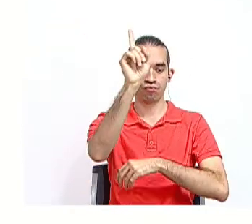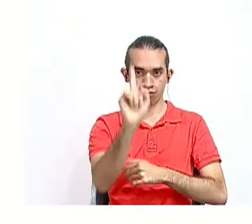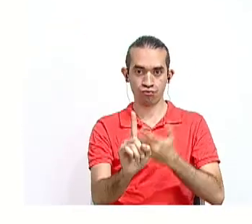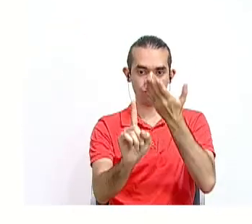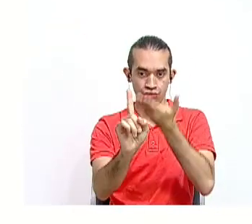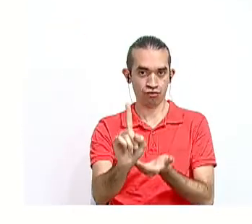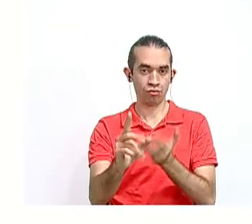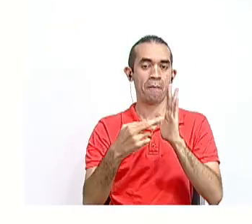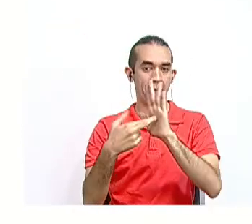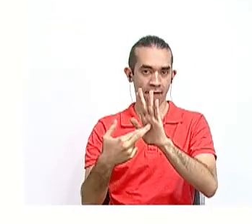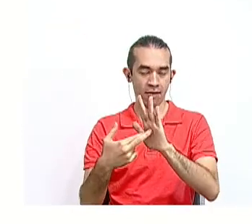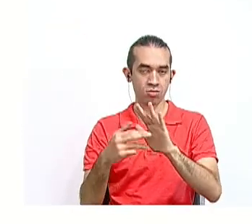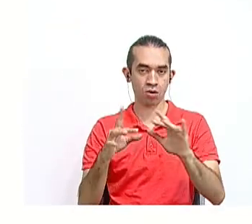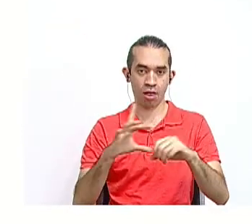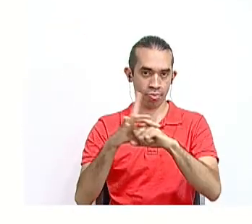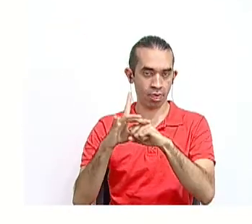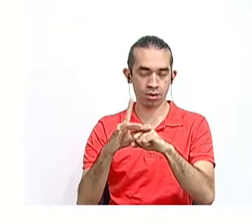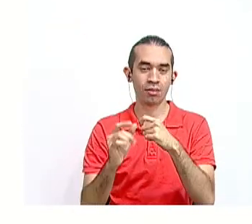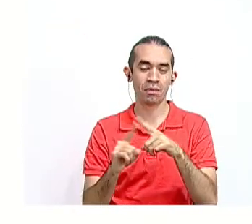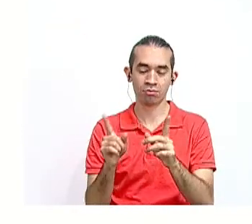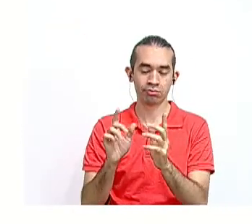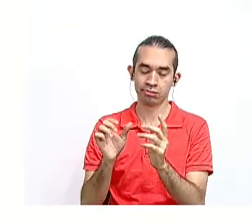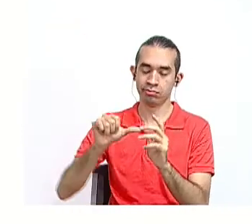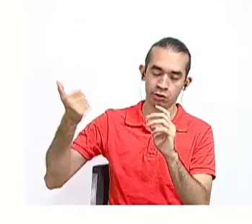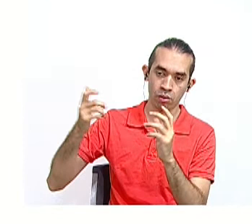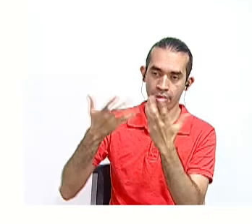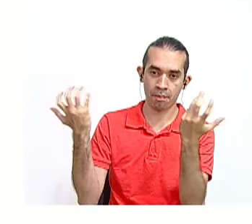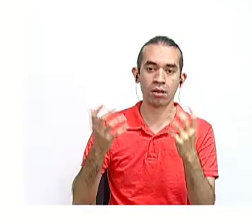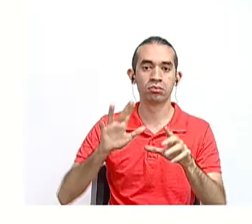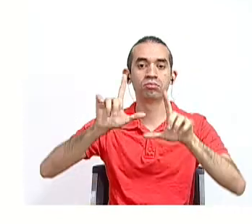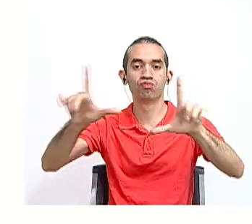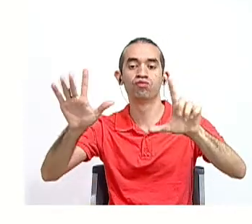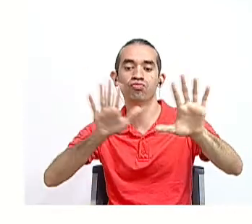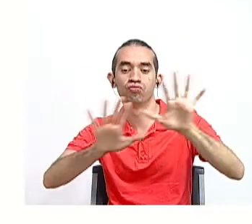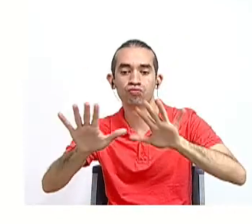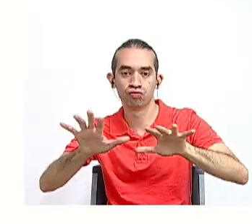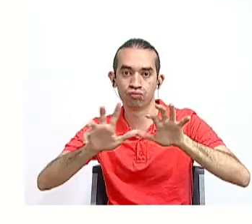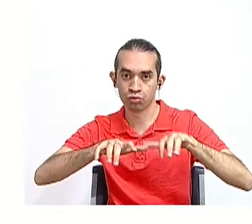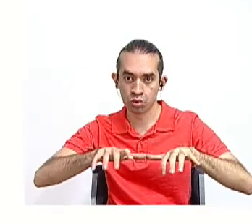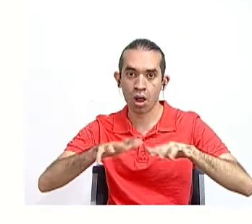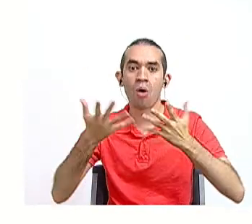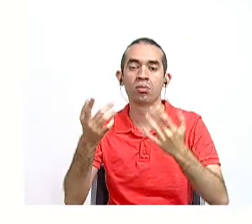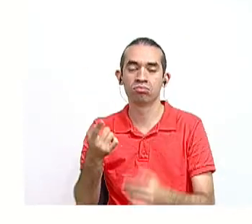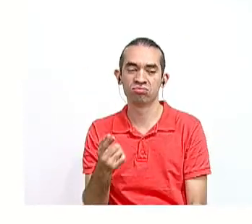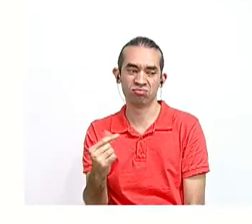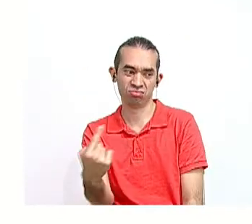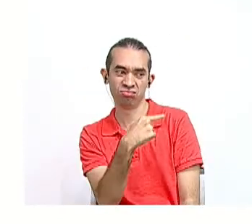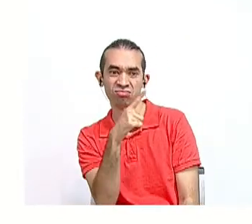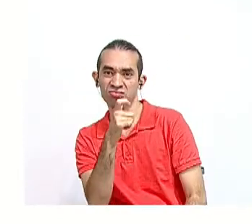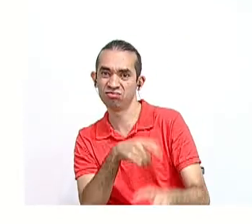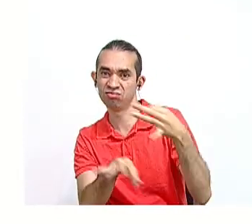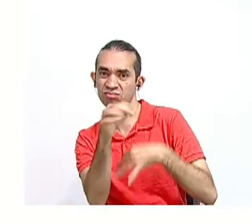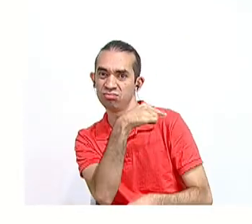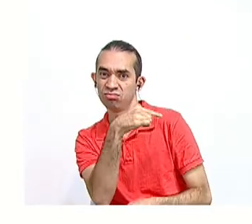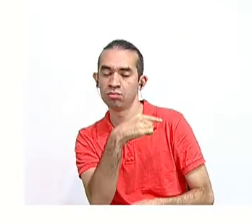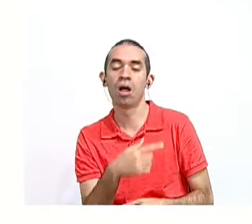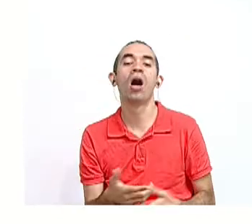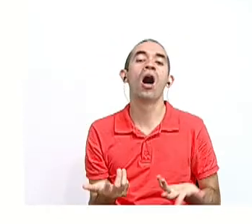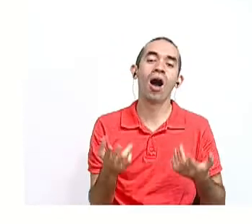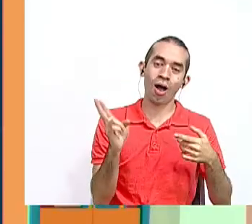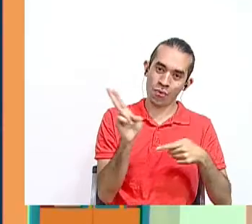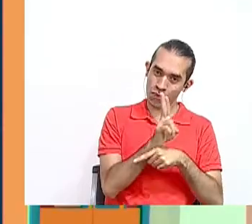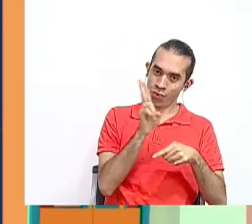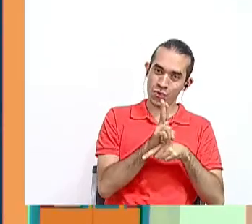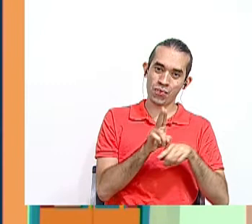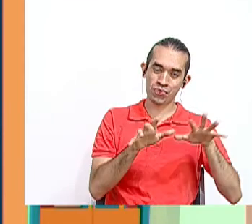this case, it's a representation online. Let's look at the answer. It says that it represents the computer